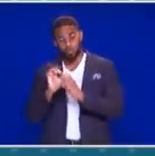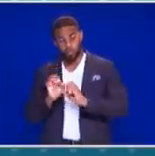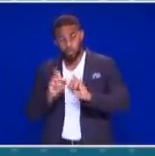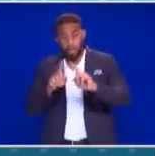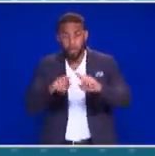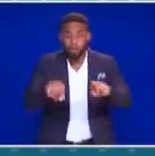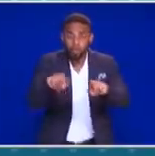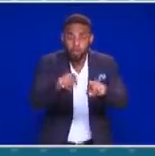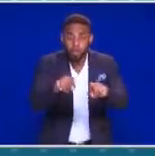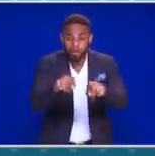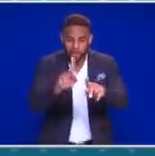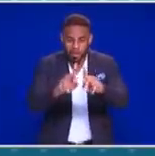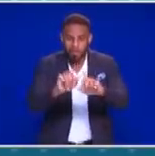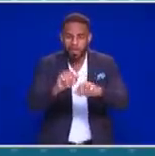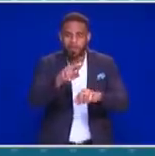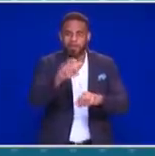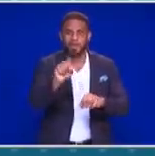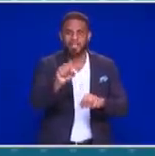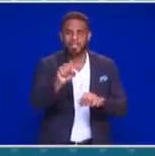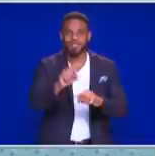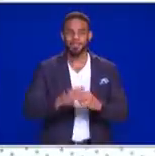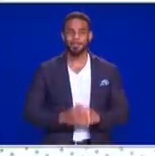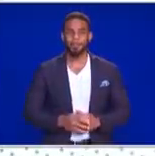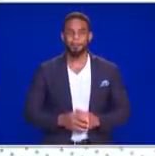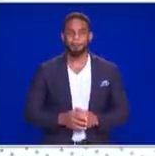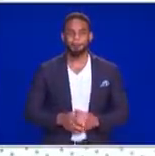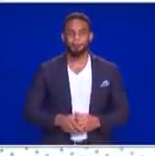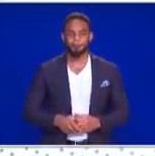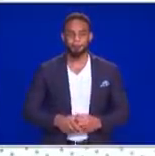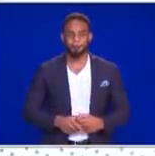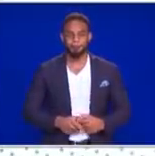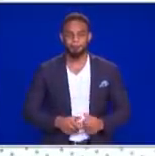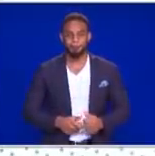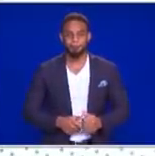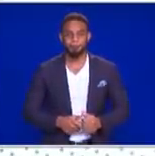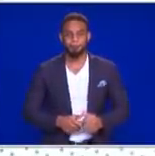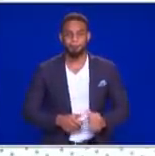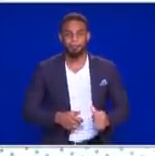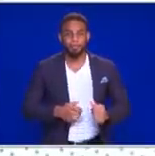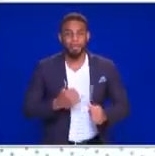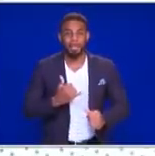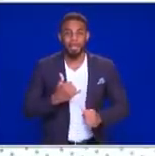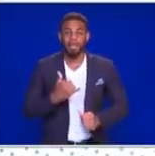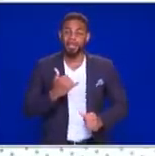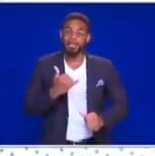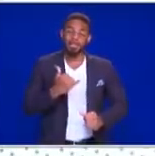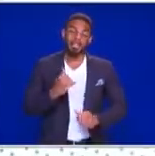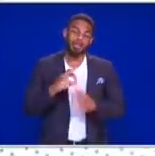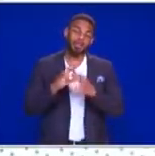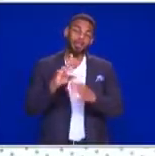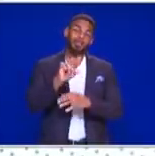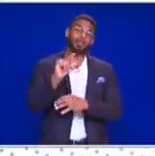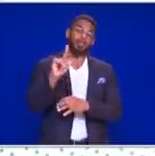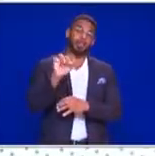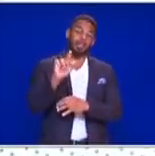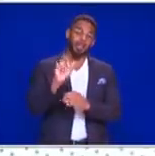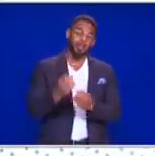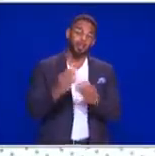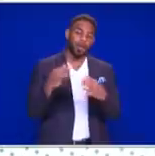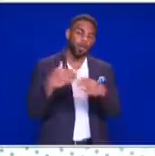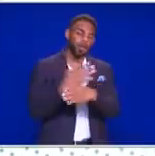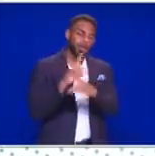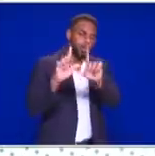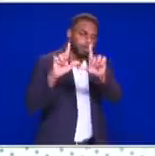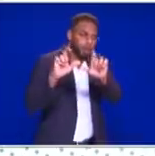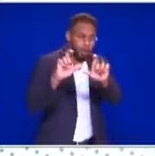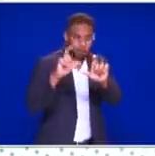it back to you, the people of the United States. Today's release of 2020 census data provide a new